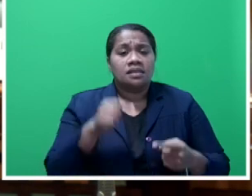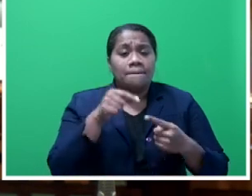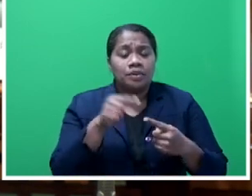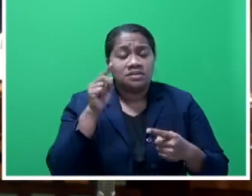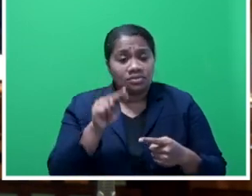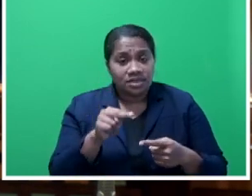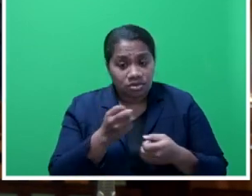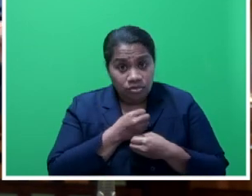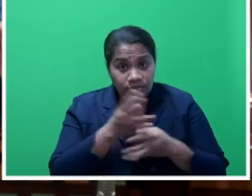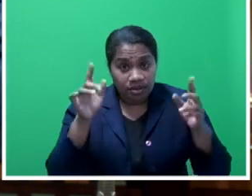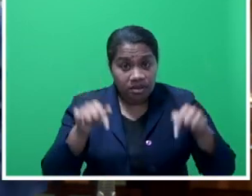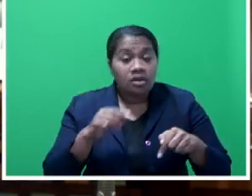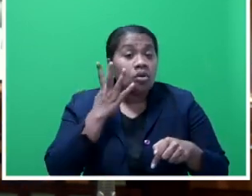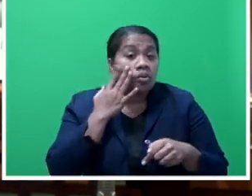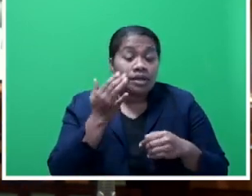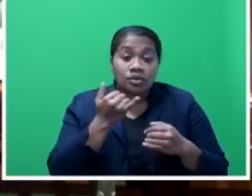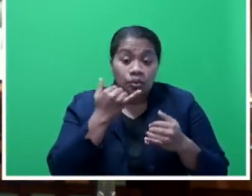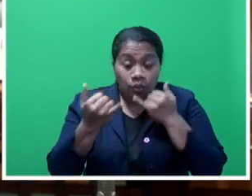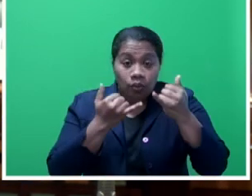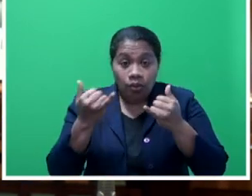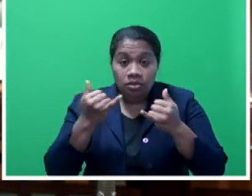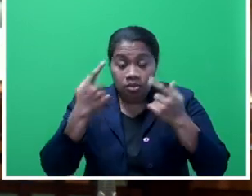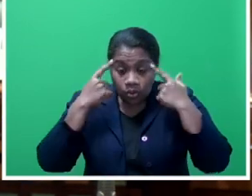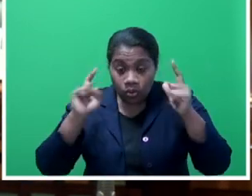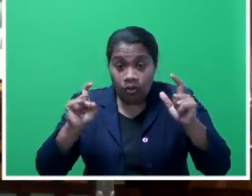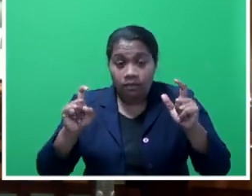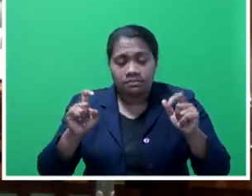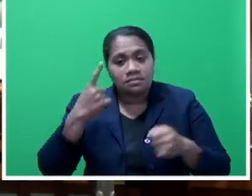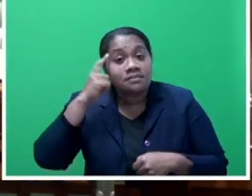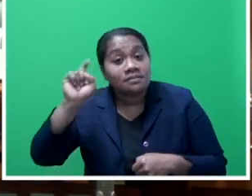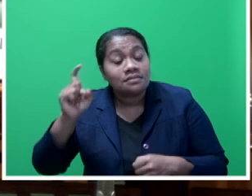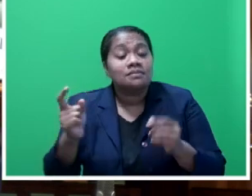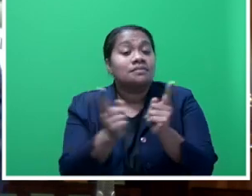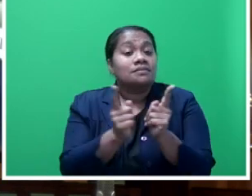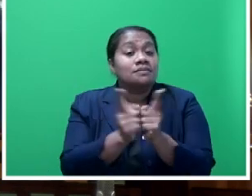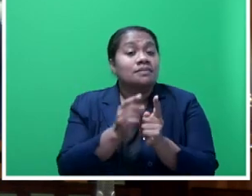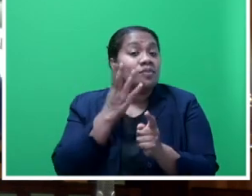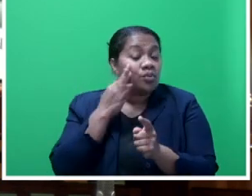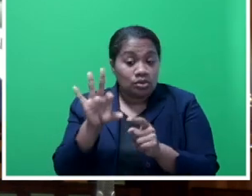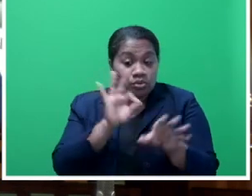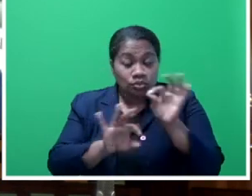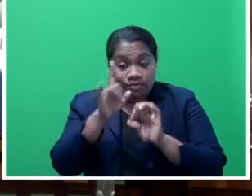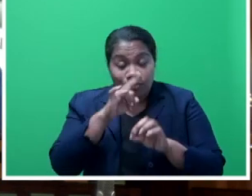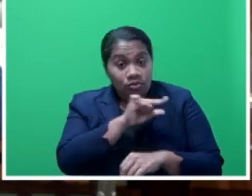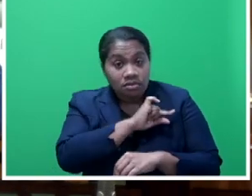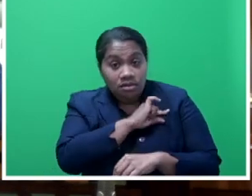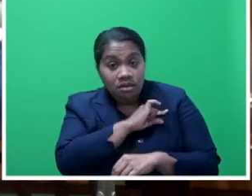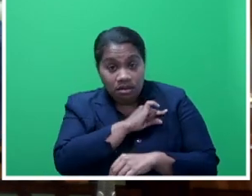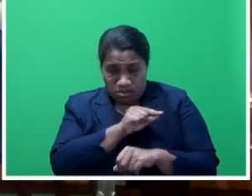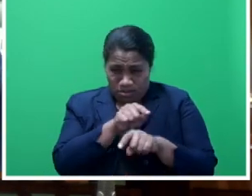Speaker, sir, is when you call for meetings, when you ask for meetings, when you appoint people on merit, are you deliberately